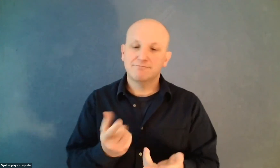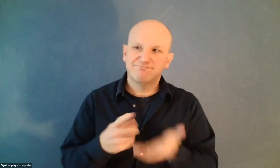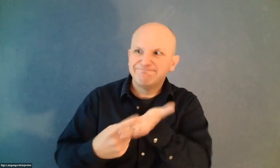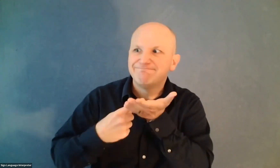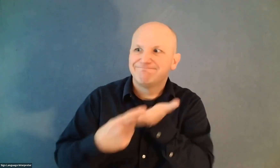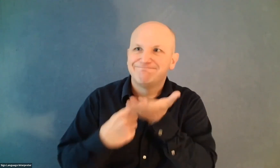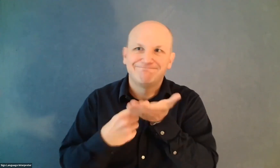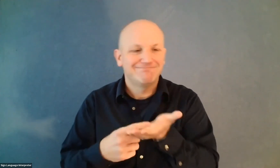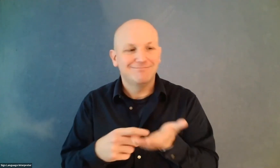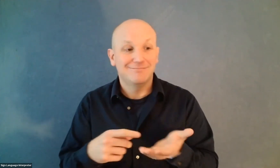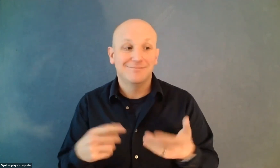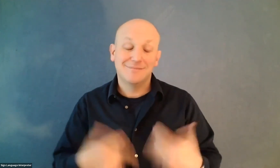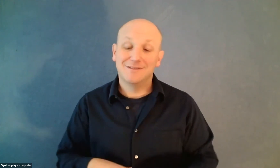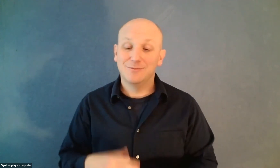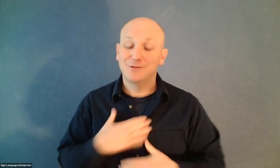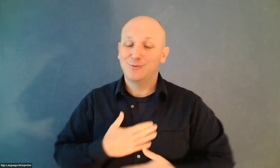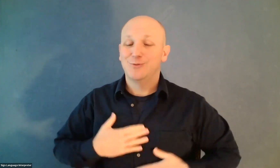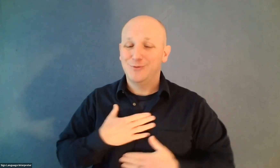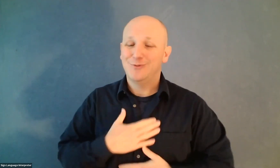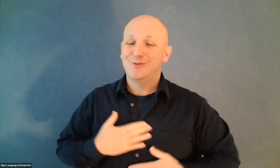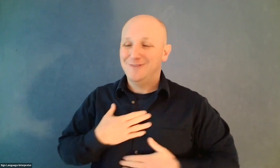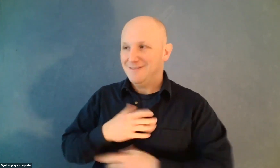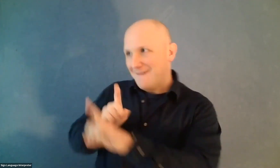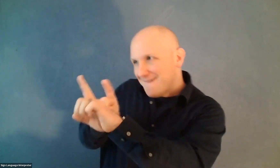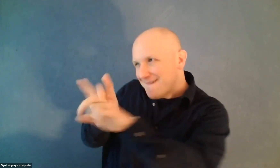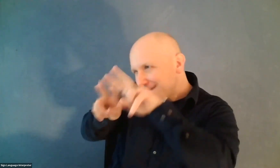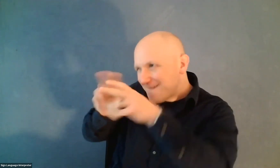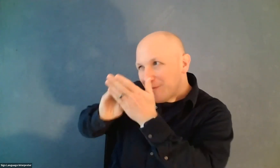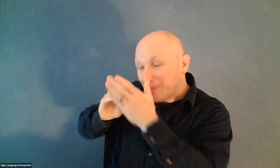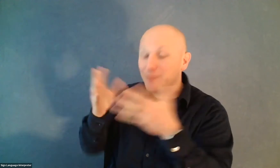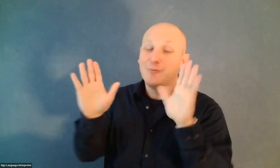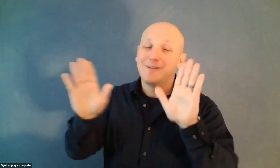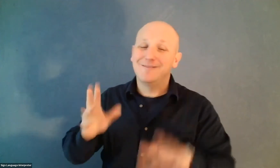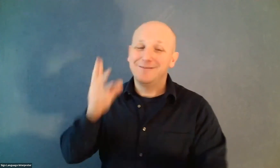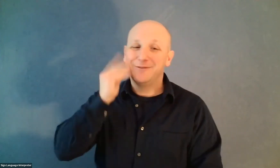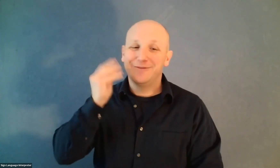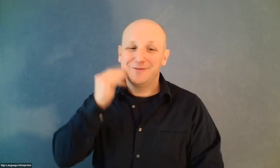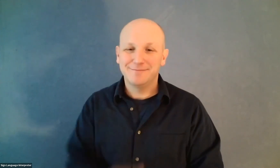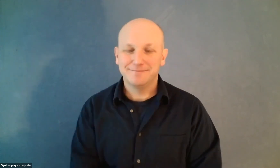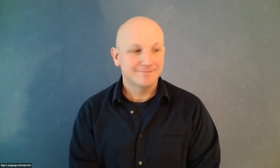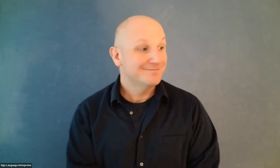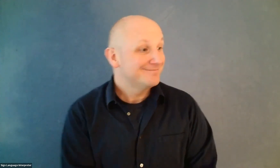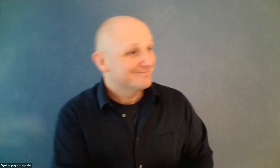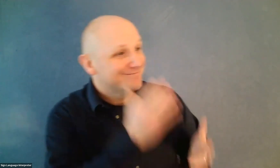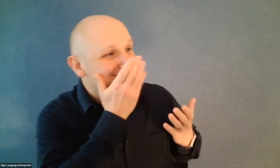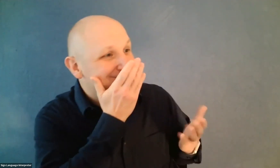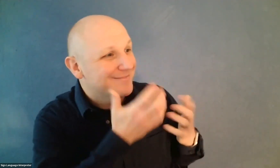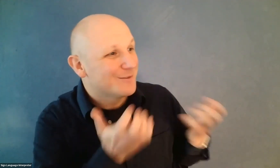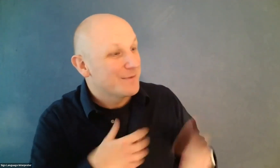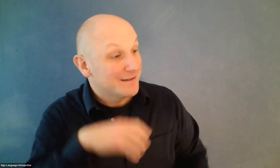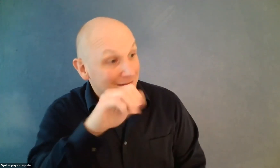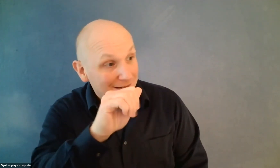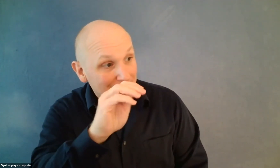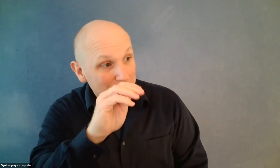It's been an honor, and truly it's been a wonderful experience. So yeah. Thank you so much. Amanda?